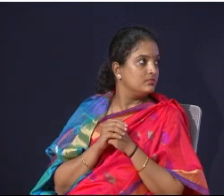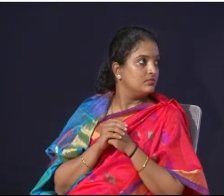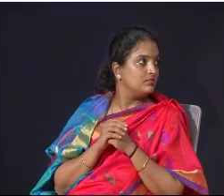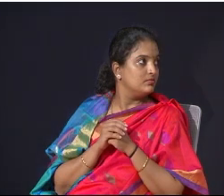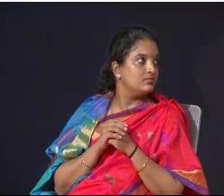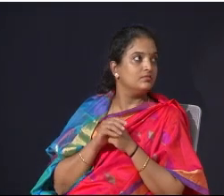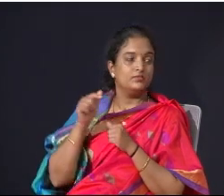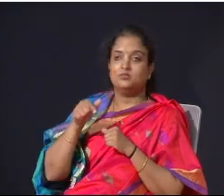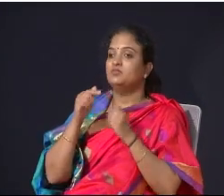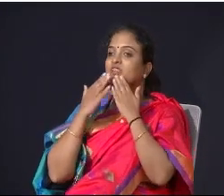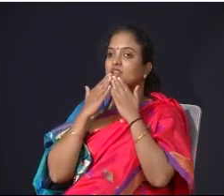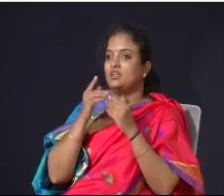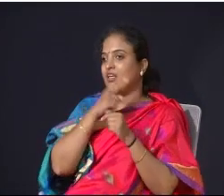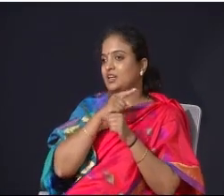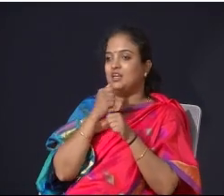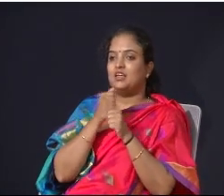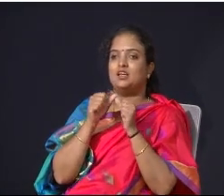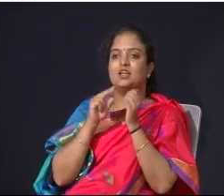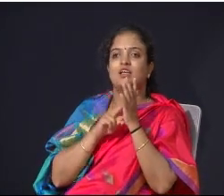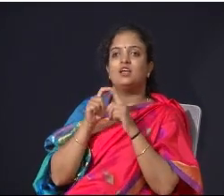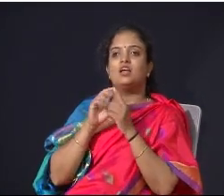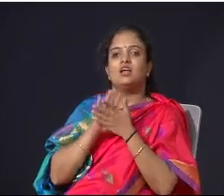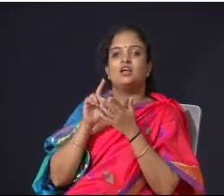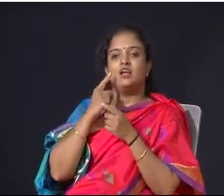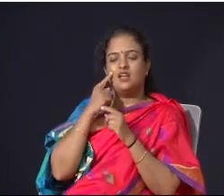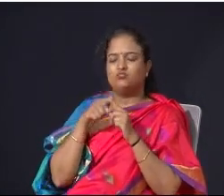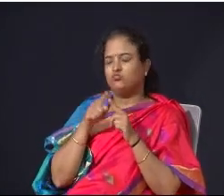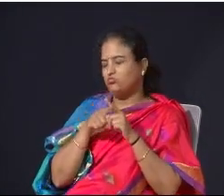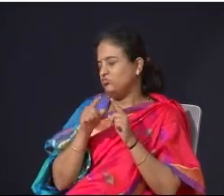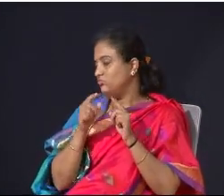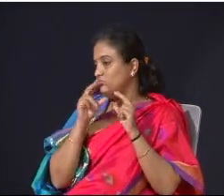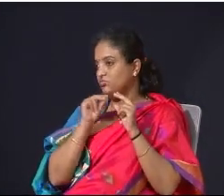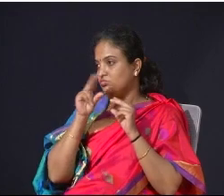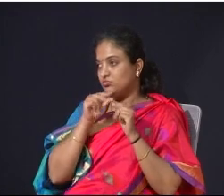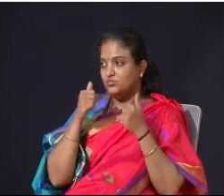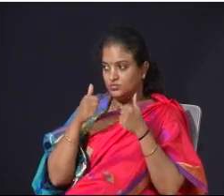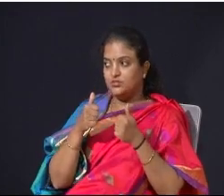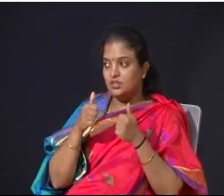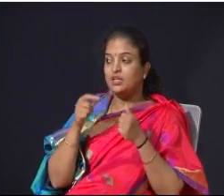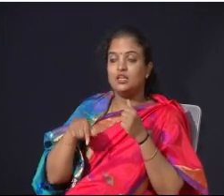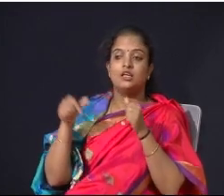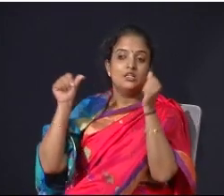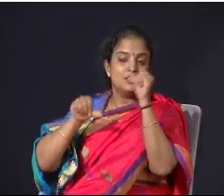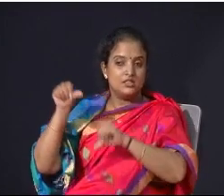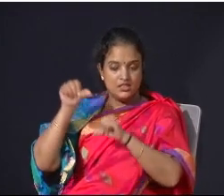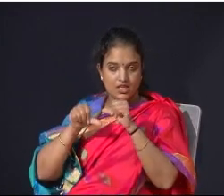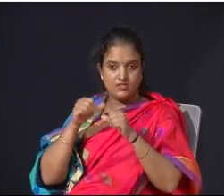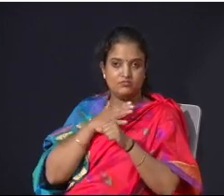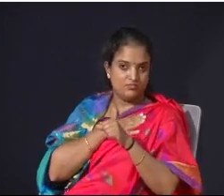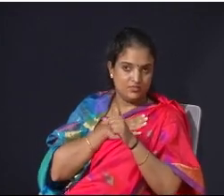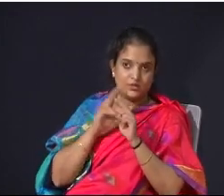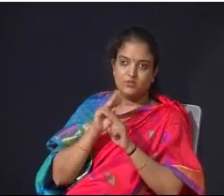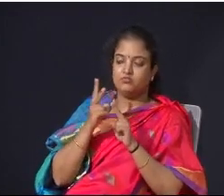A big thank you to Dr. Gandhi for shedding light on such a powerful topic. The blend of science and empathy in your talk was